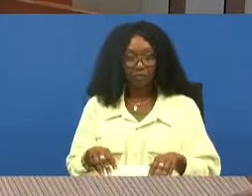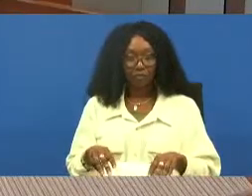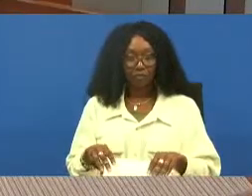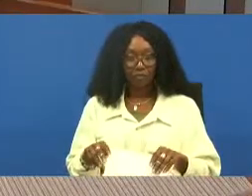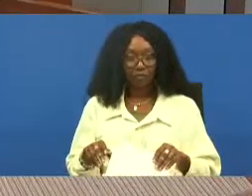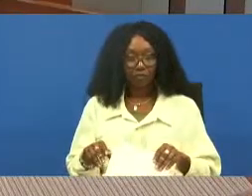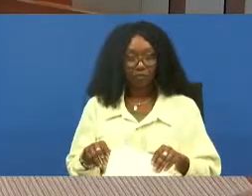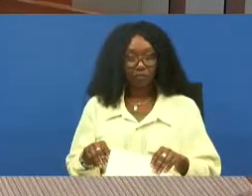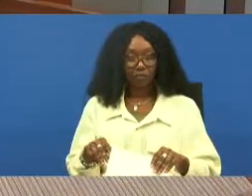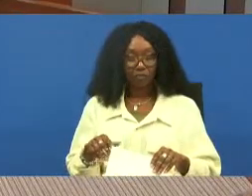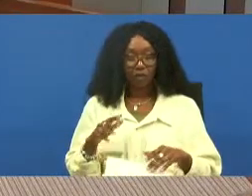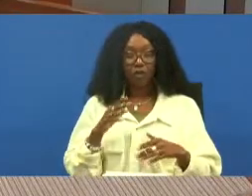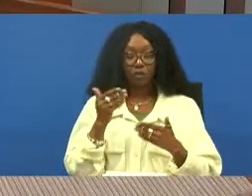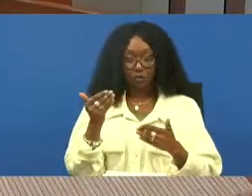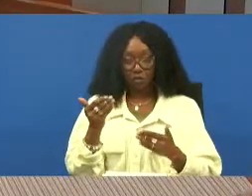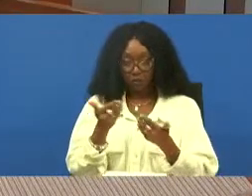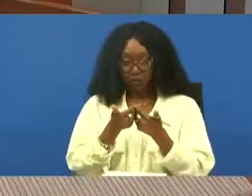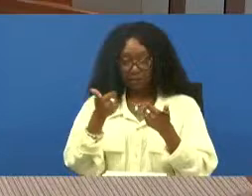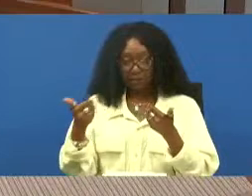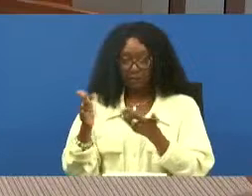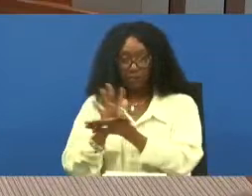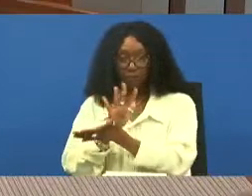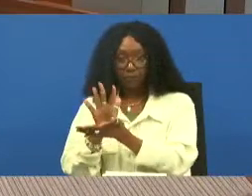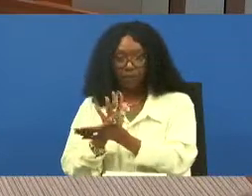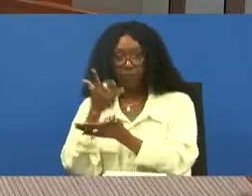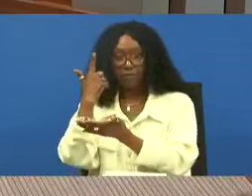go to condemnations. Go to your separate sheet.